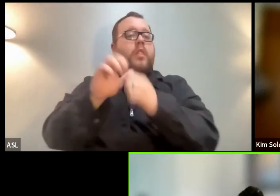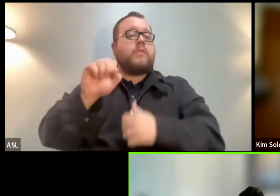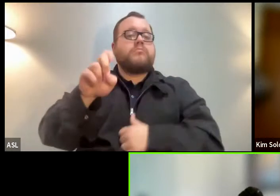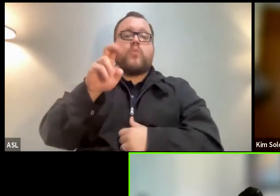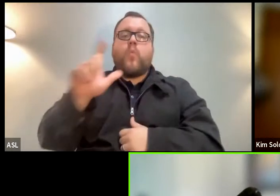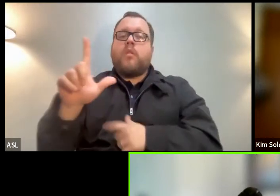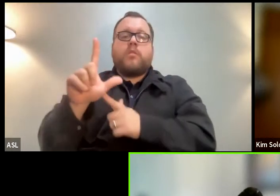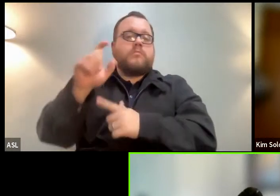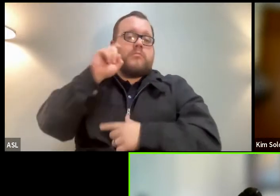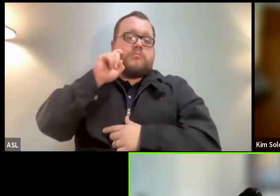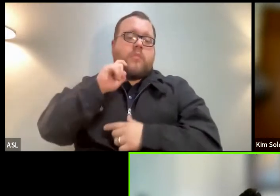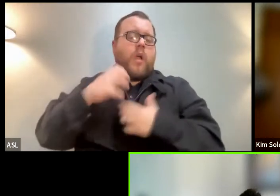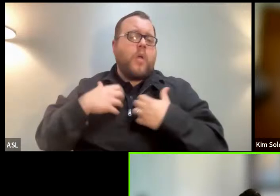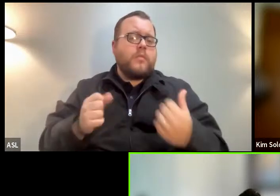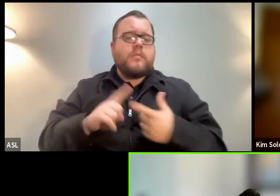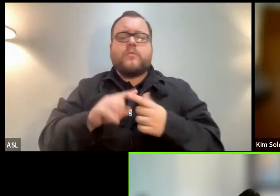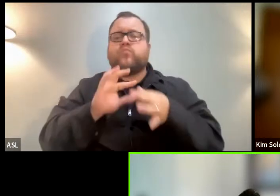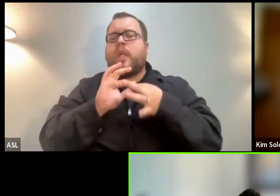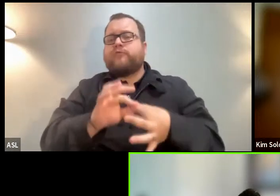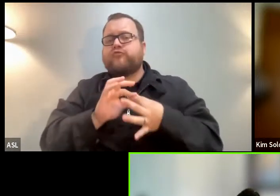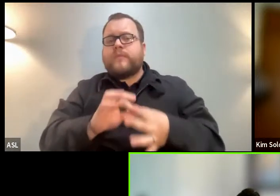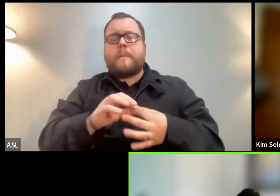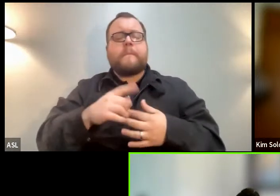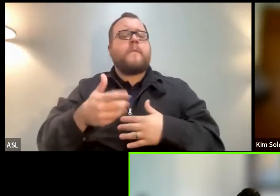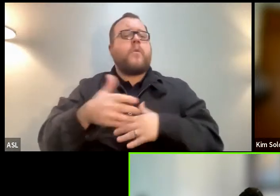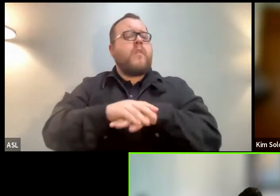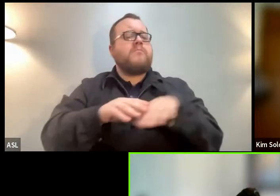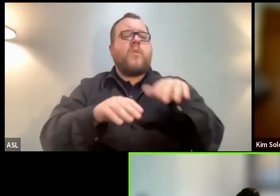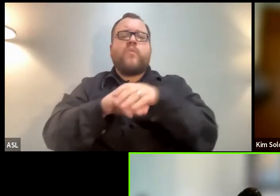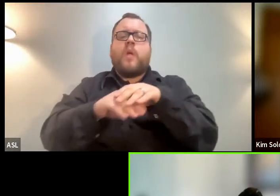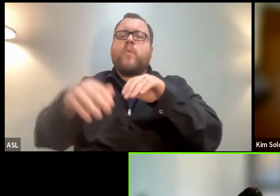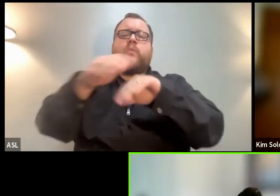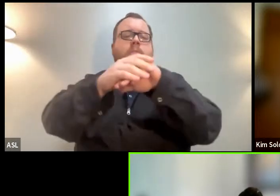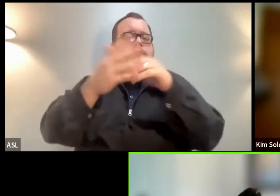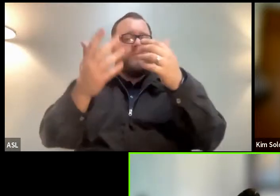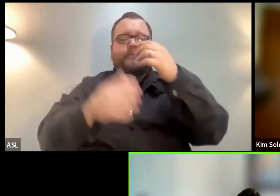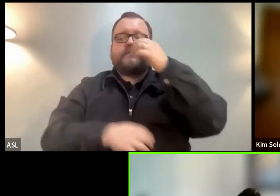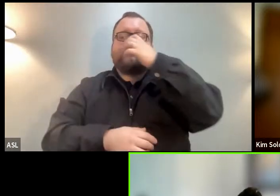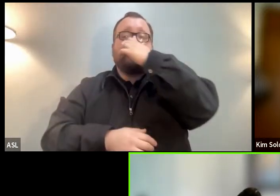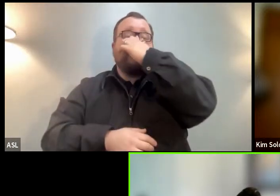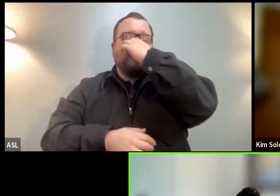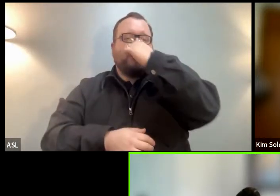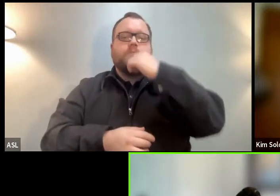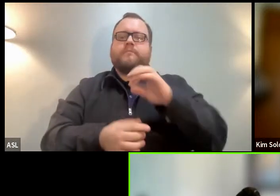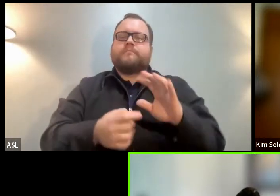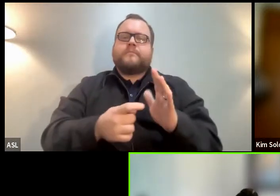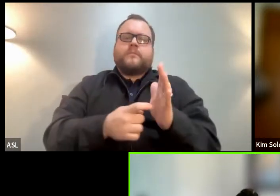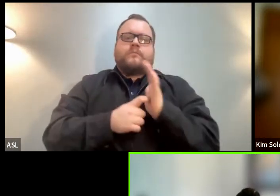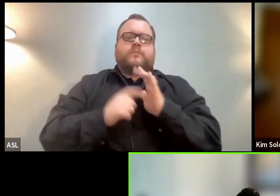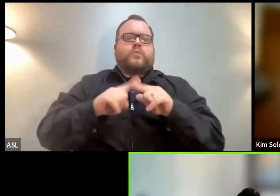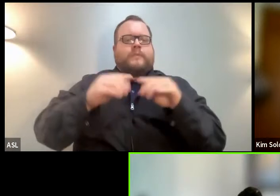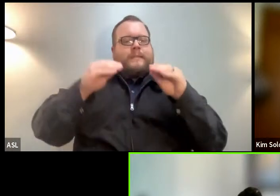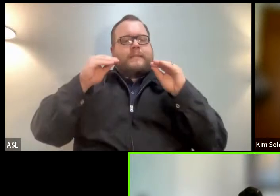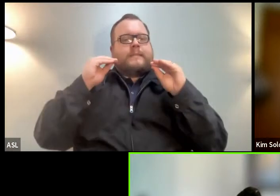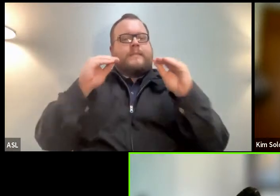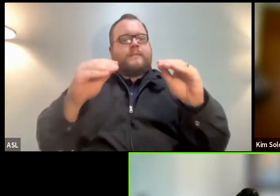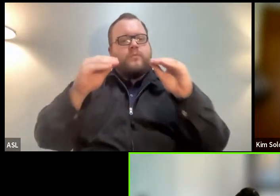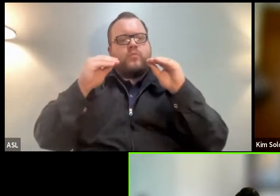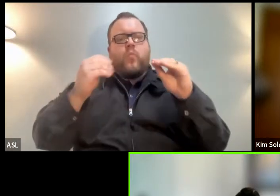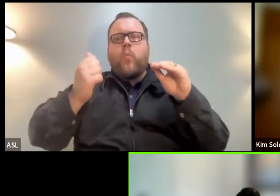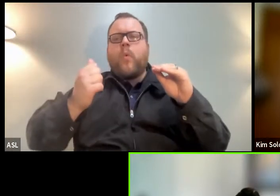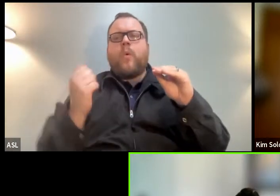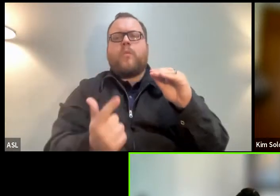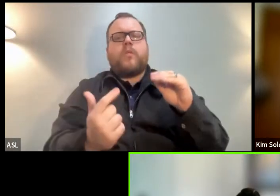with, you know, relationships. You know, just we have to teach all of these things,